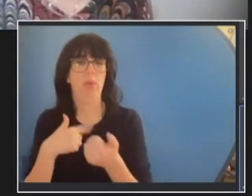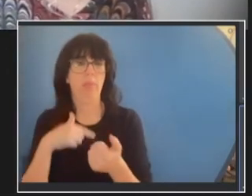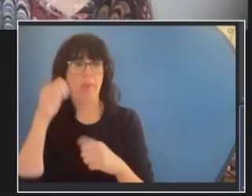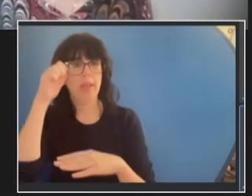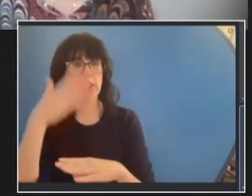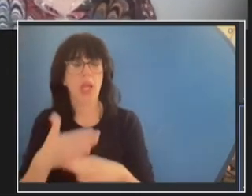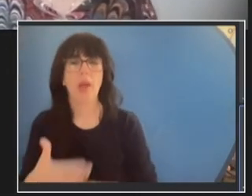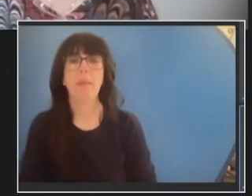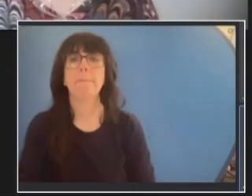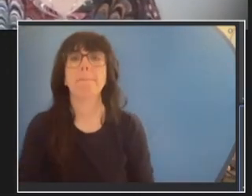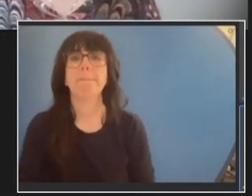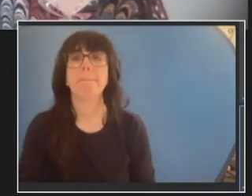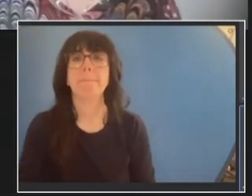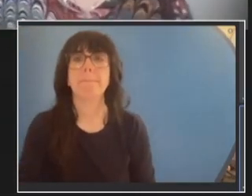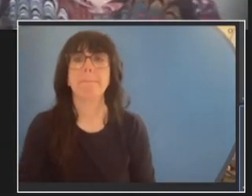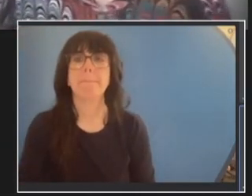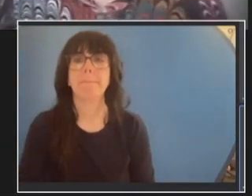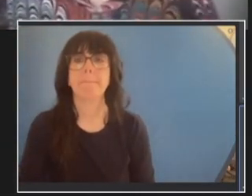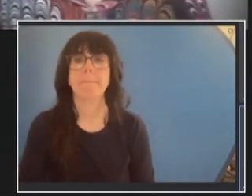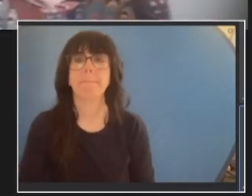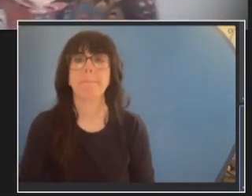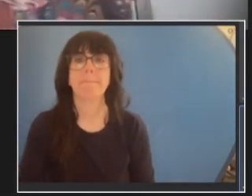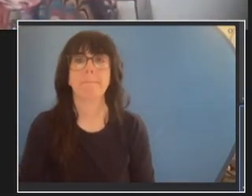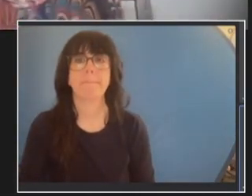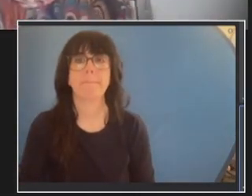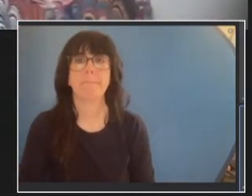Which brings me to